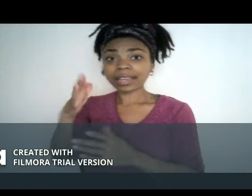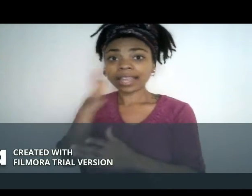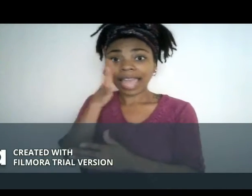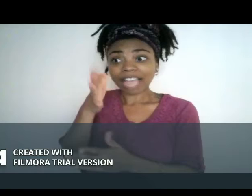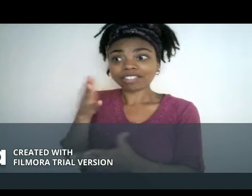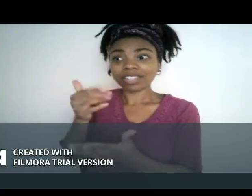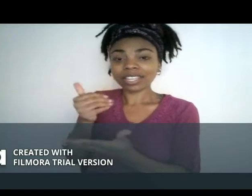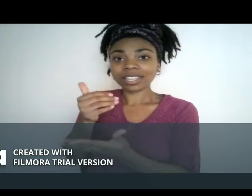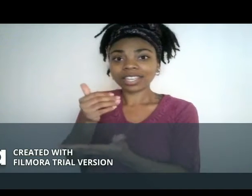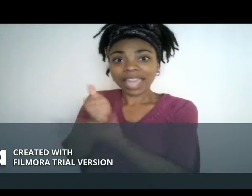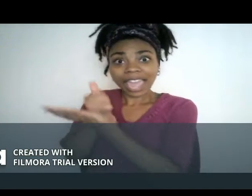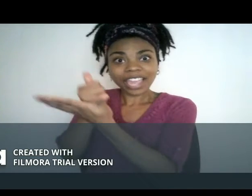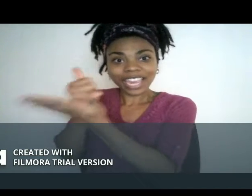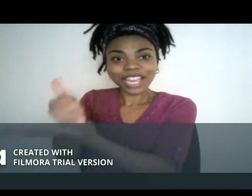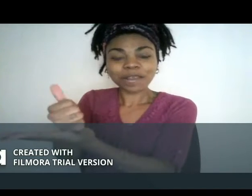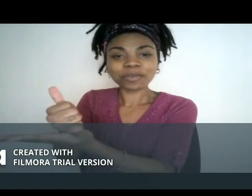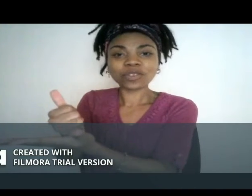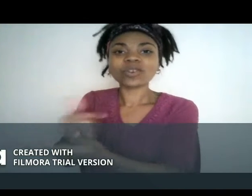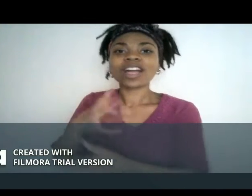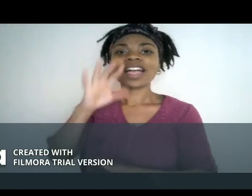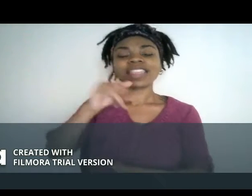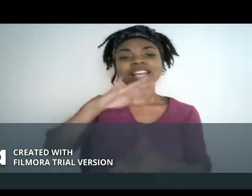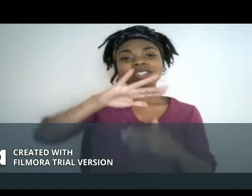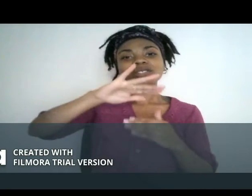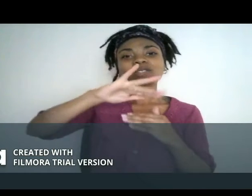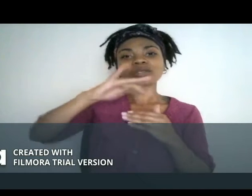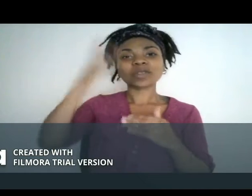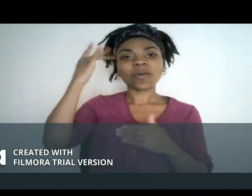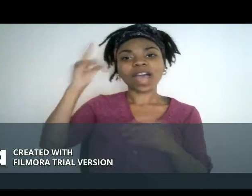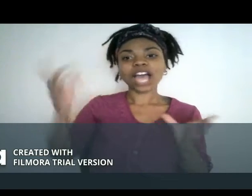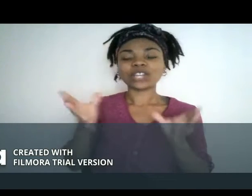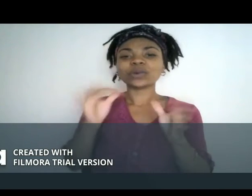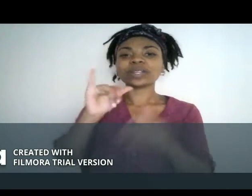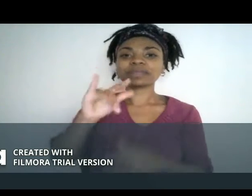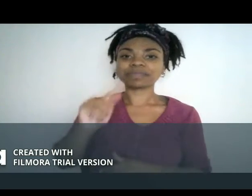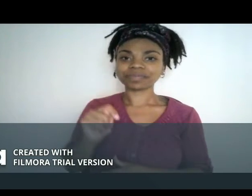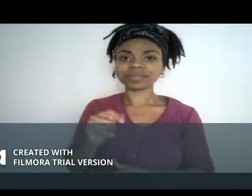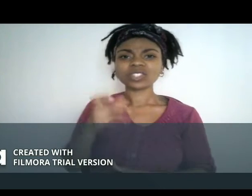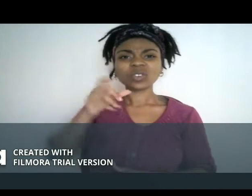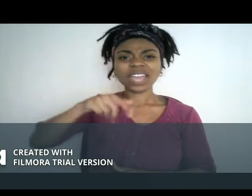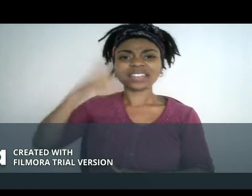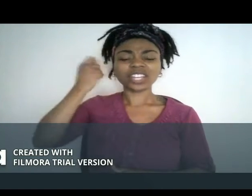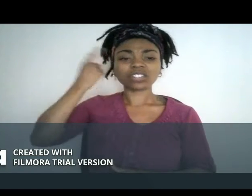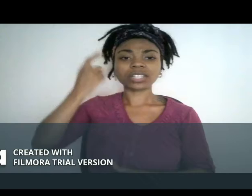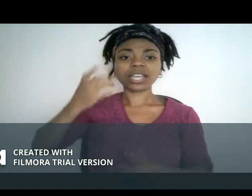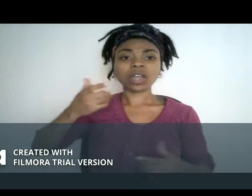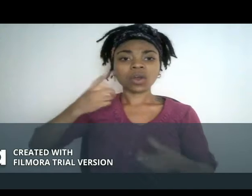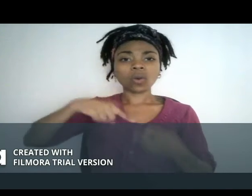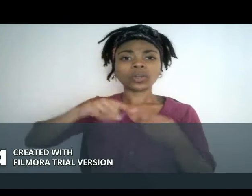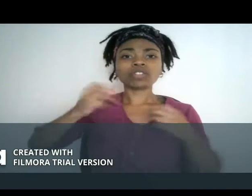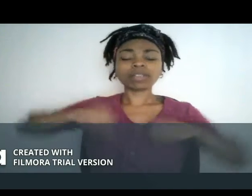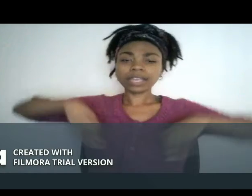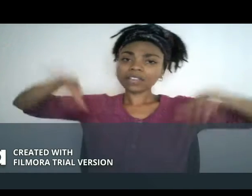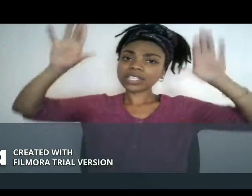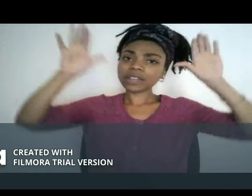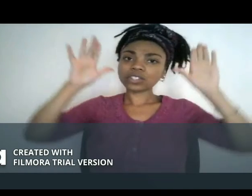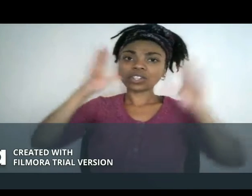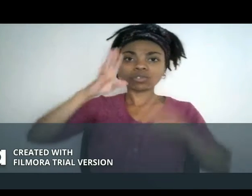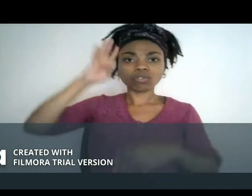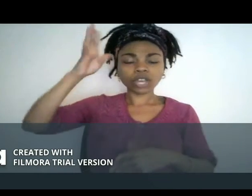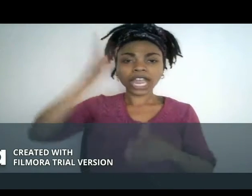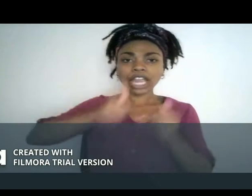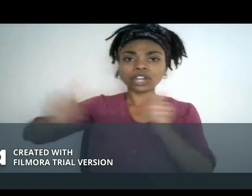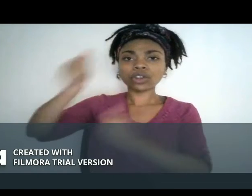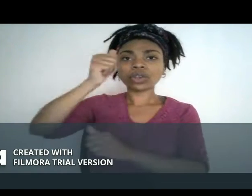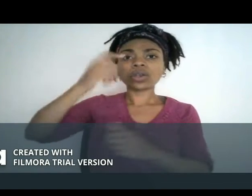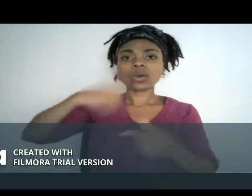them through. That's why I do it. A lot of times, y'all, you got to understand, when you give yourself to the Creator, when you give yourself